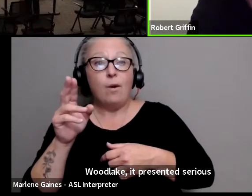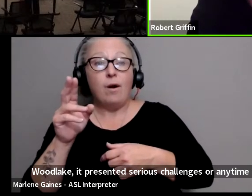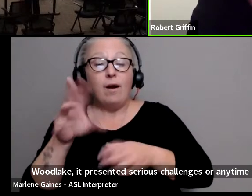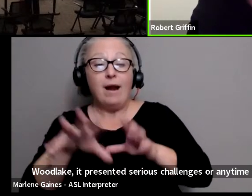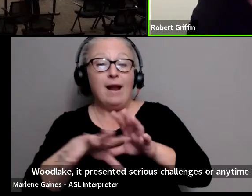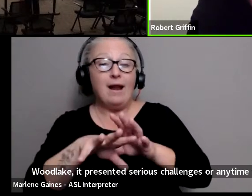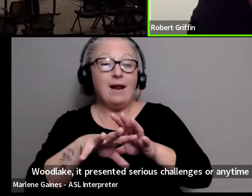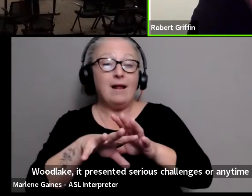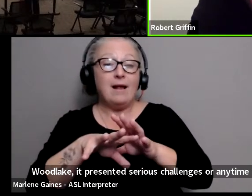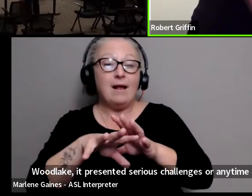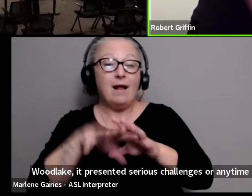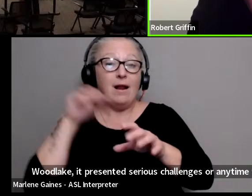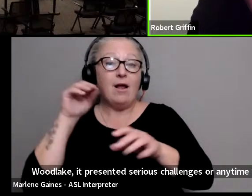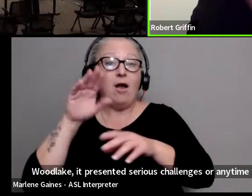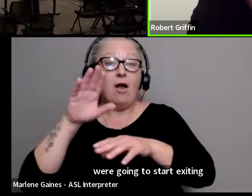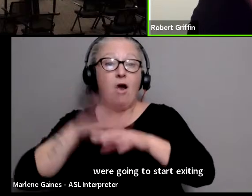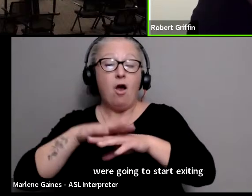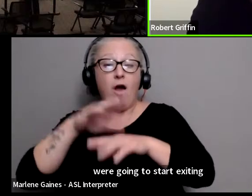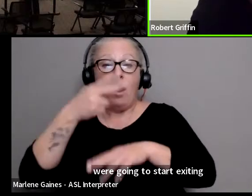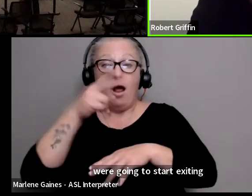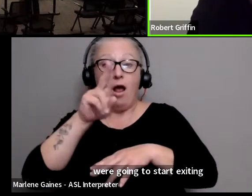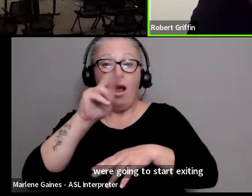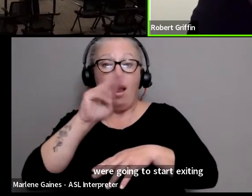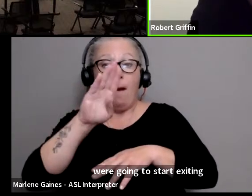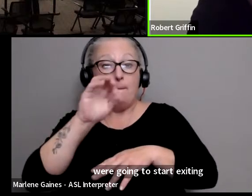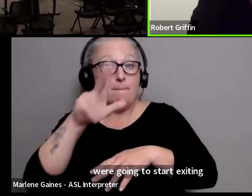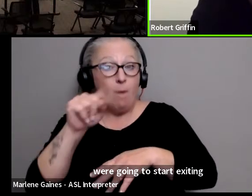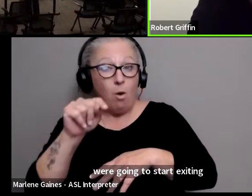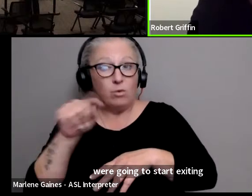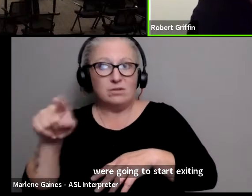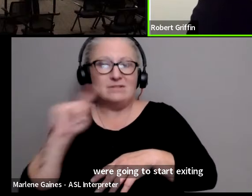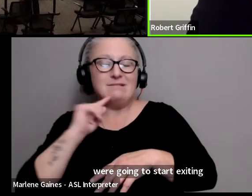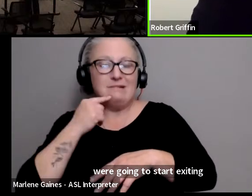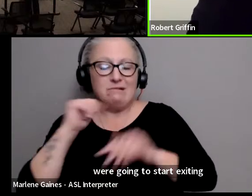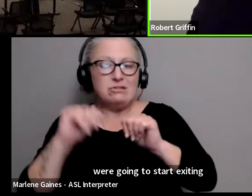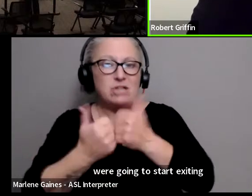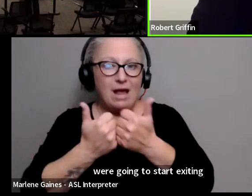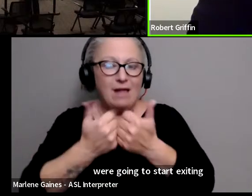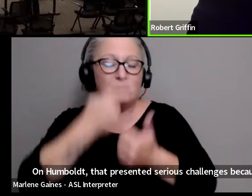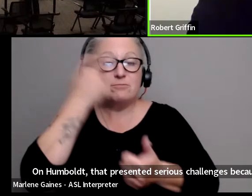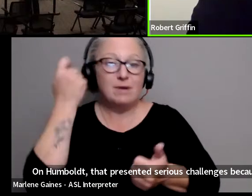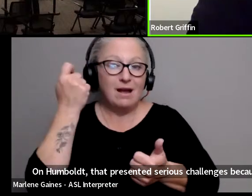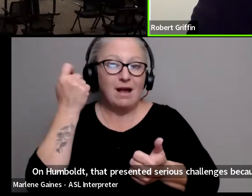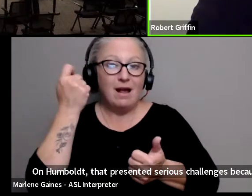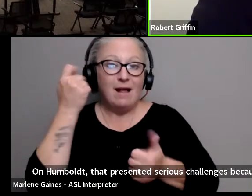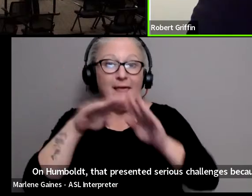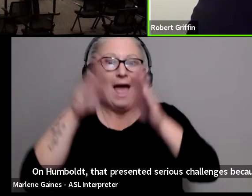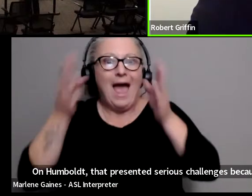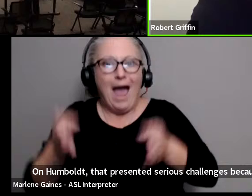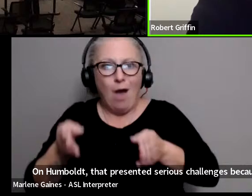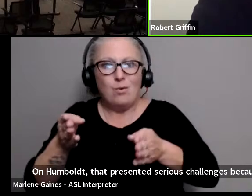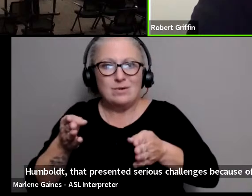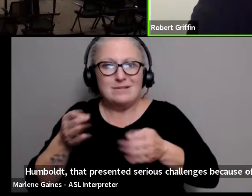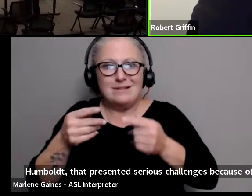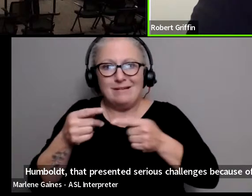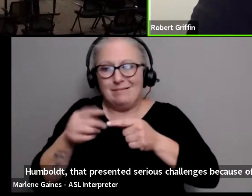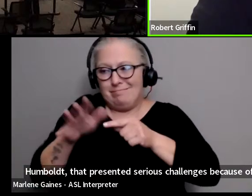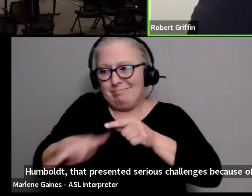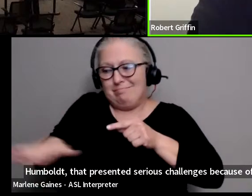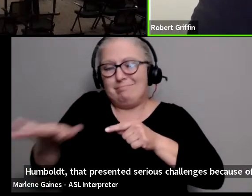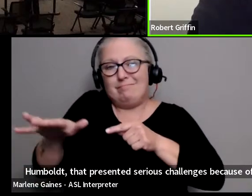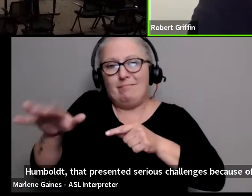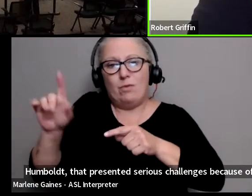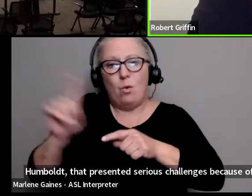exiting on Humboldt, that presented serious challenges because of the housing being adjacent